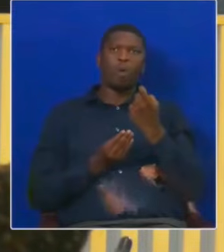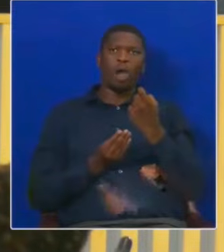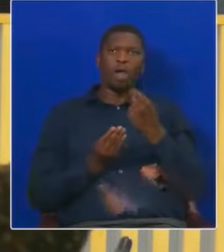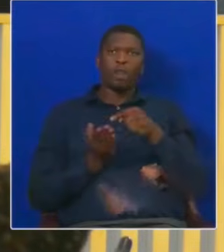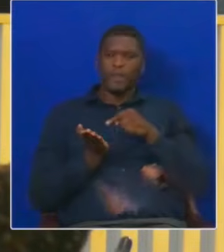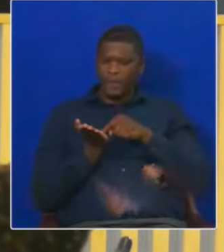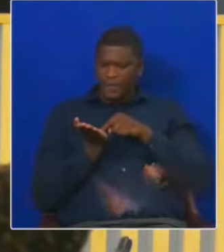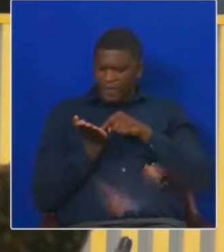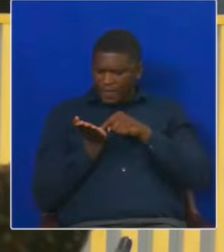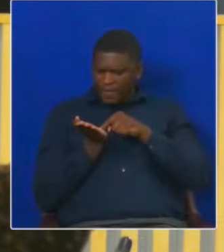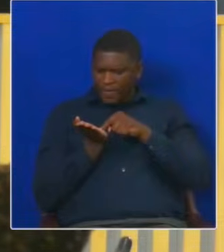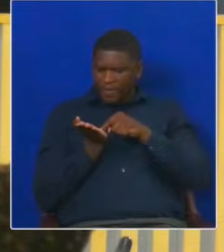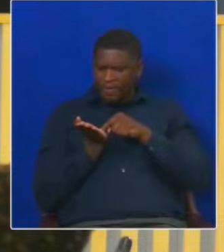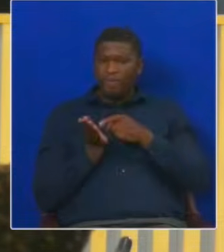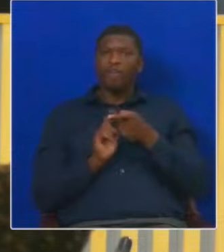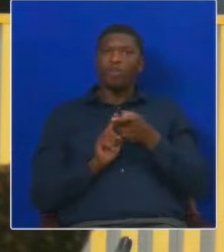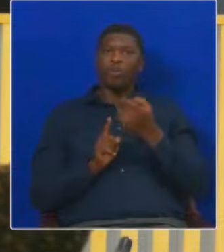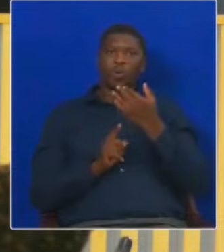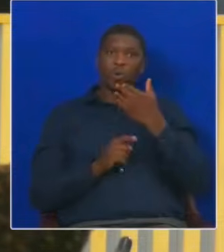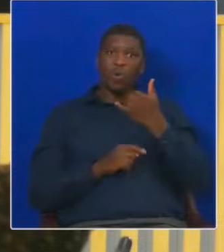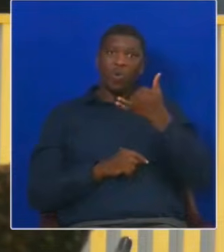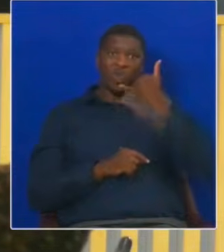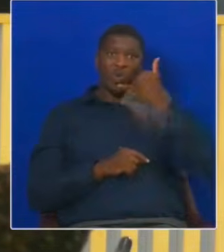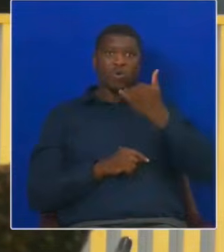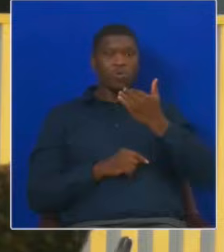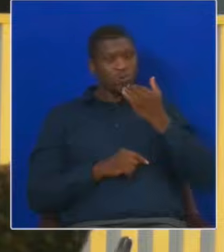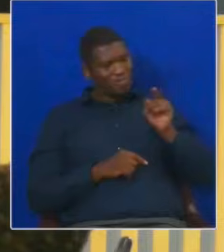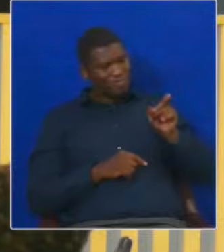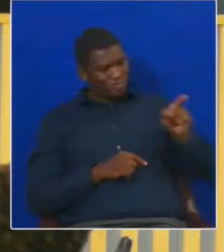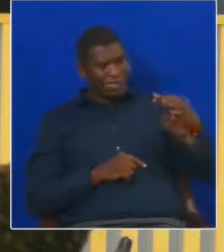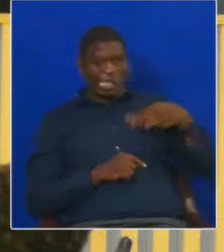of Lebohang